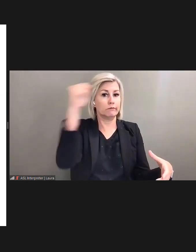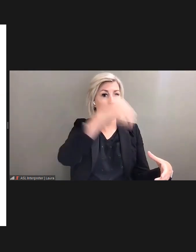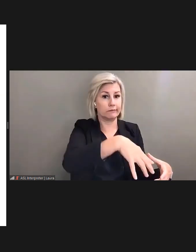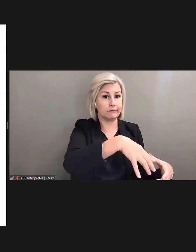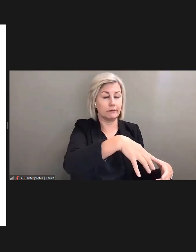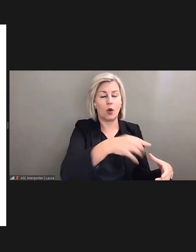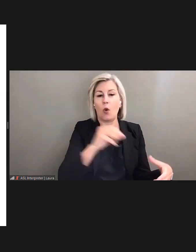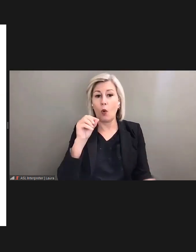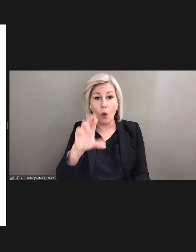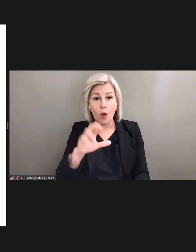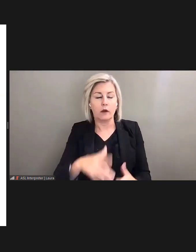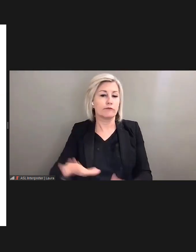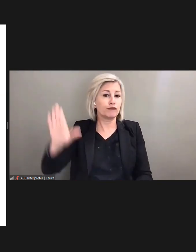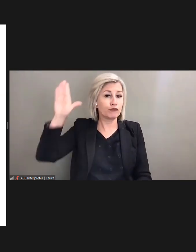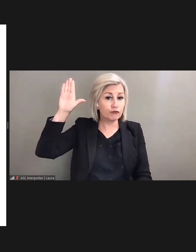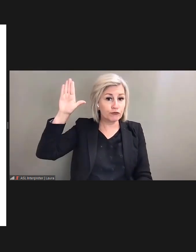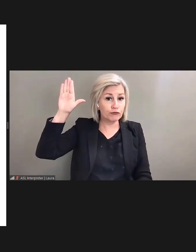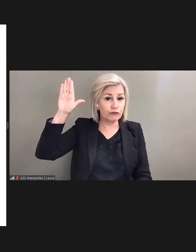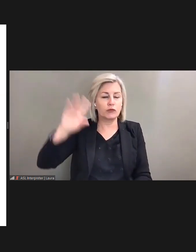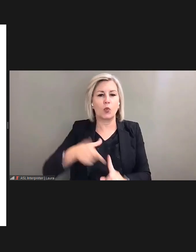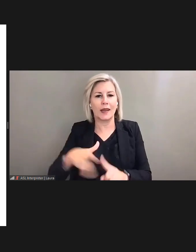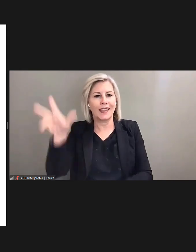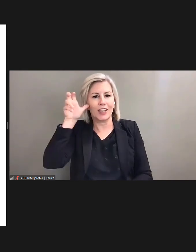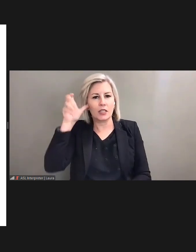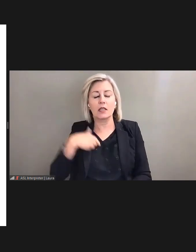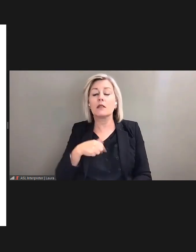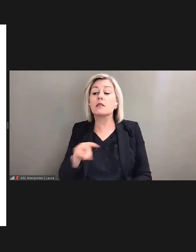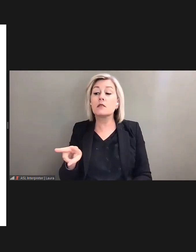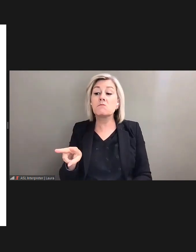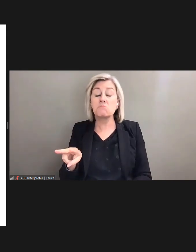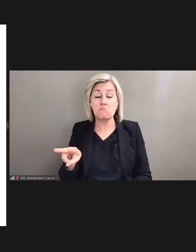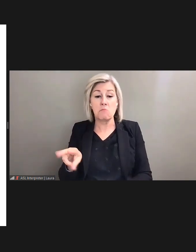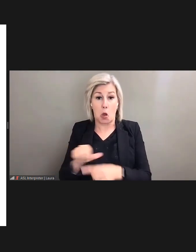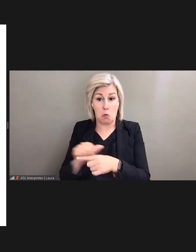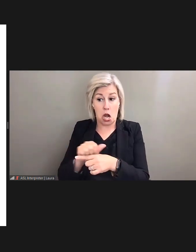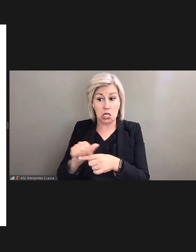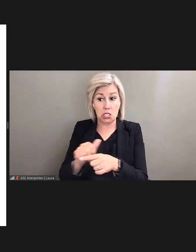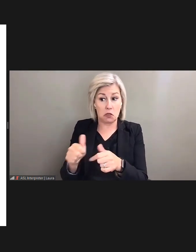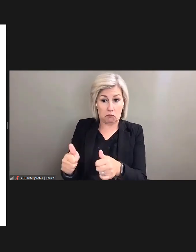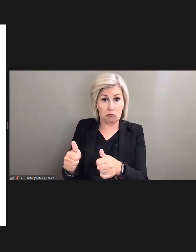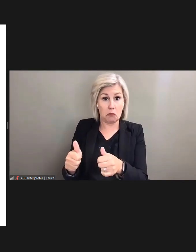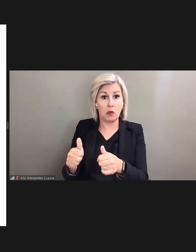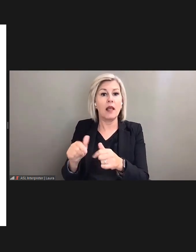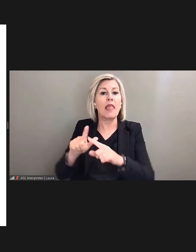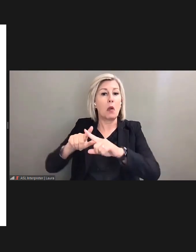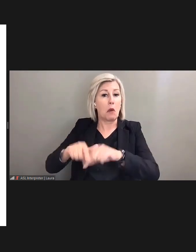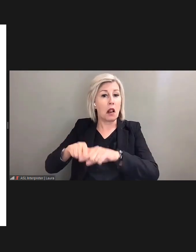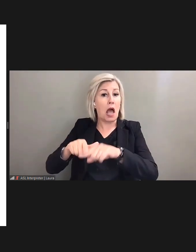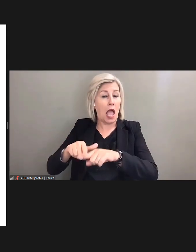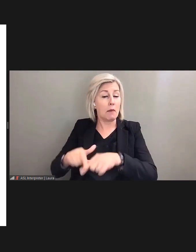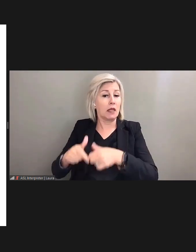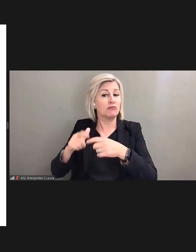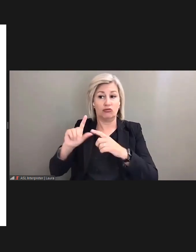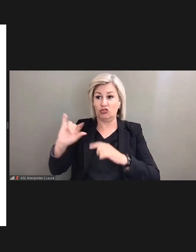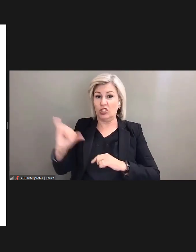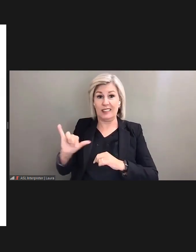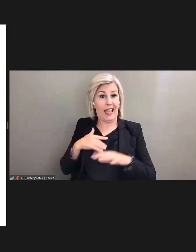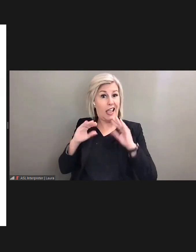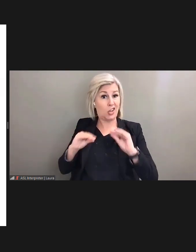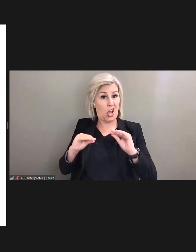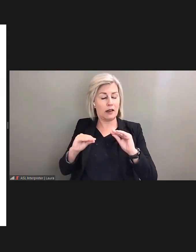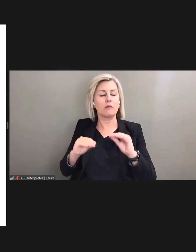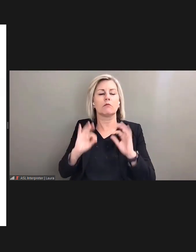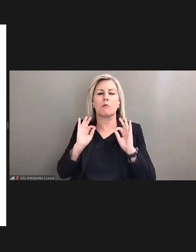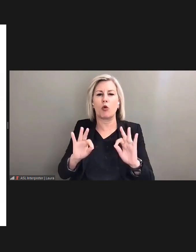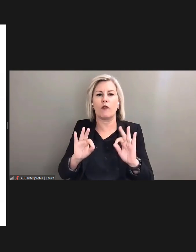And once you've observed that the child reliably responds to the sounds that are presented, just as you instructed, that's when